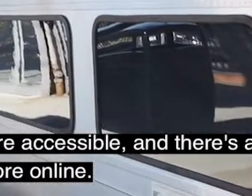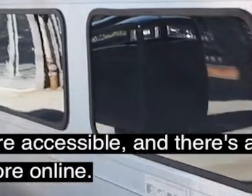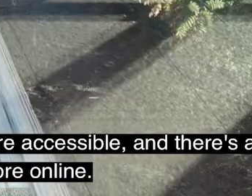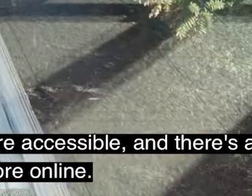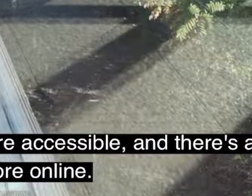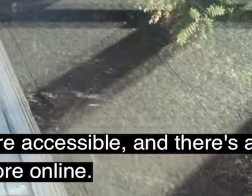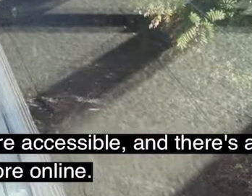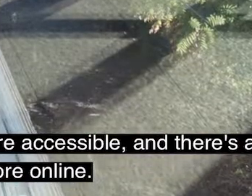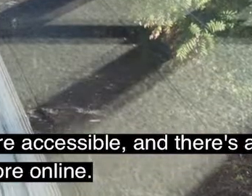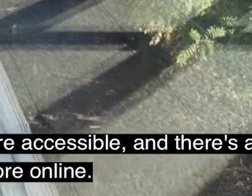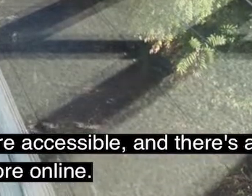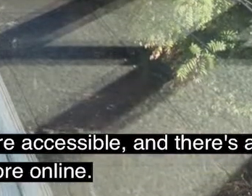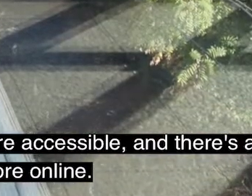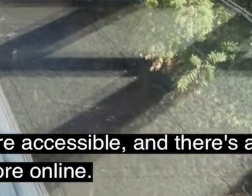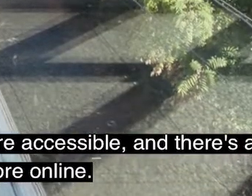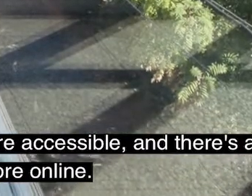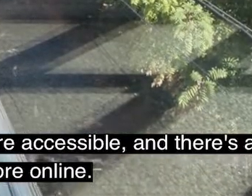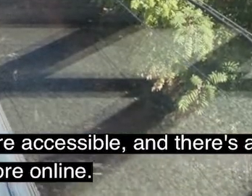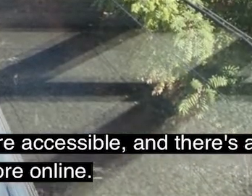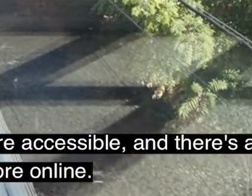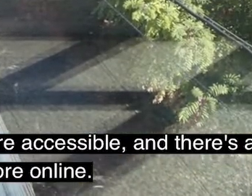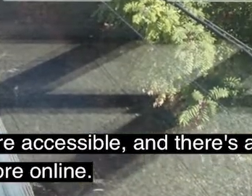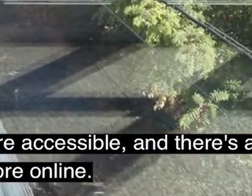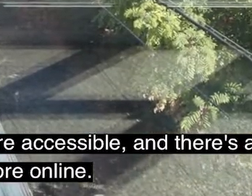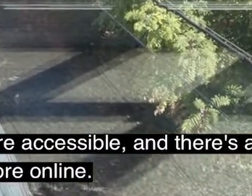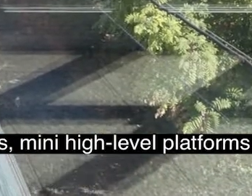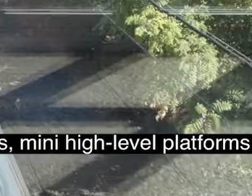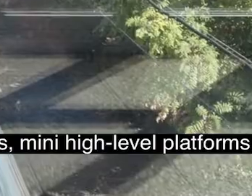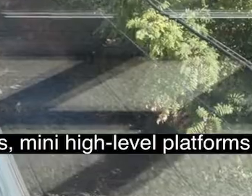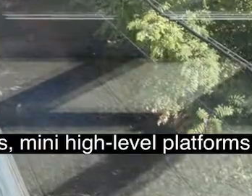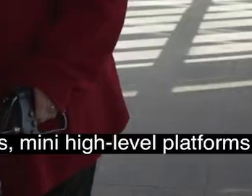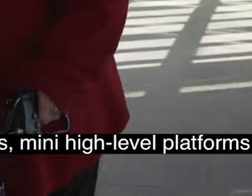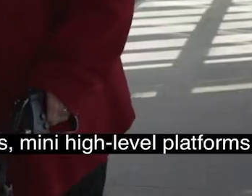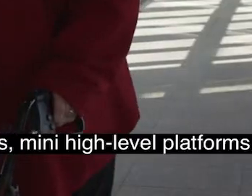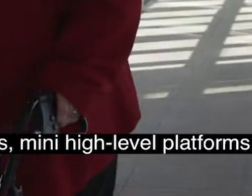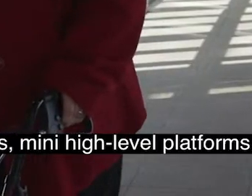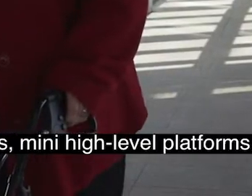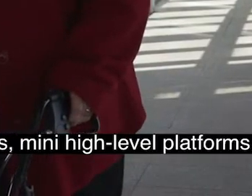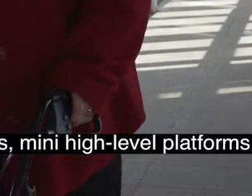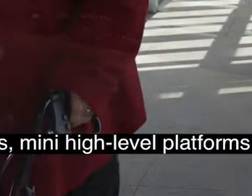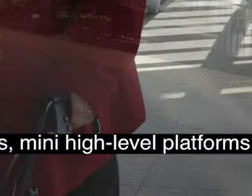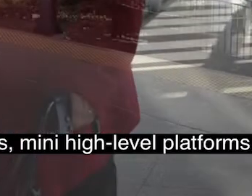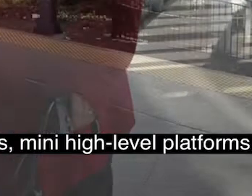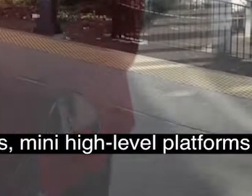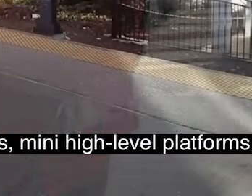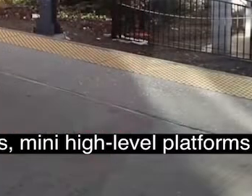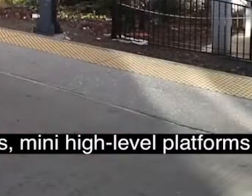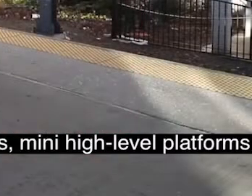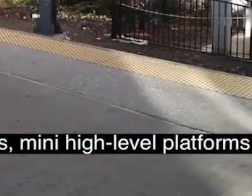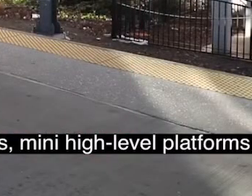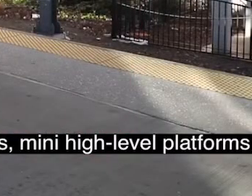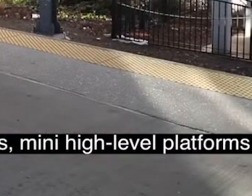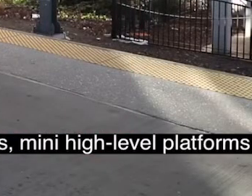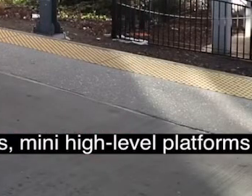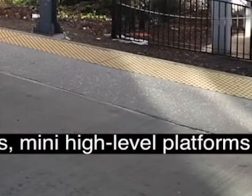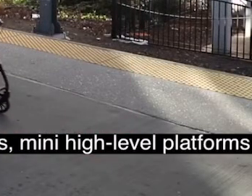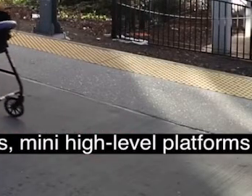and there's a continuing construction program to bring more online. These accessible stations are equipped with